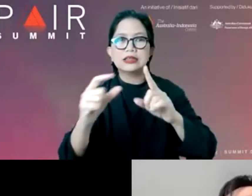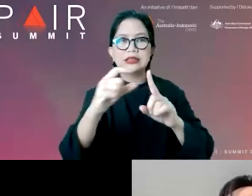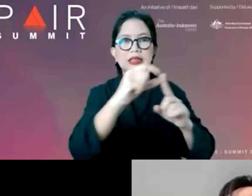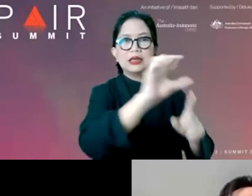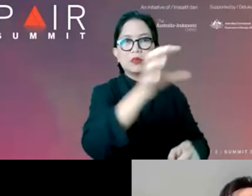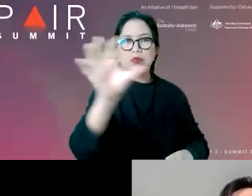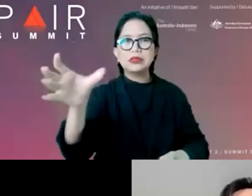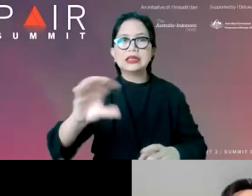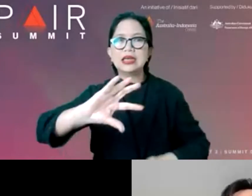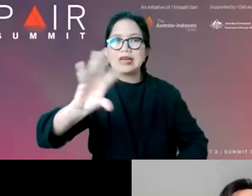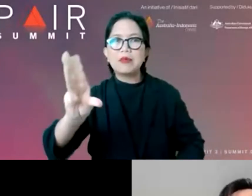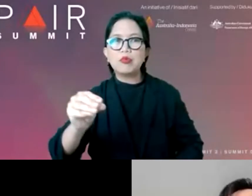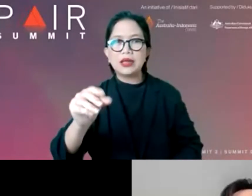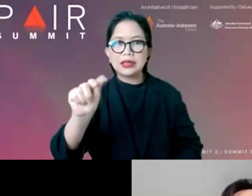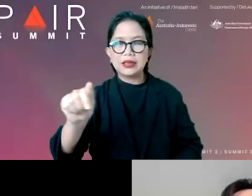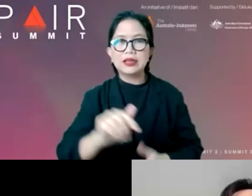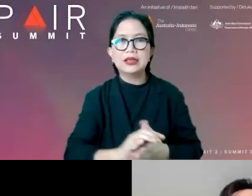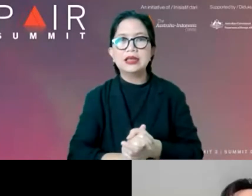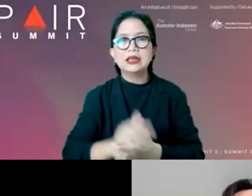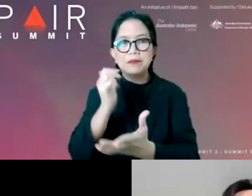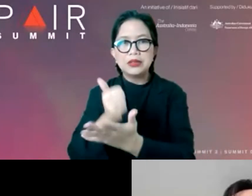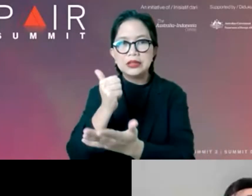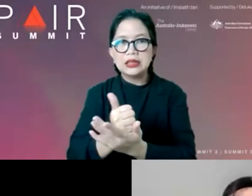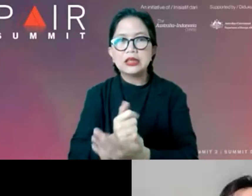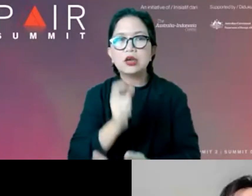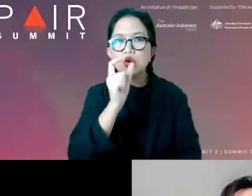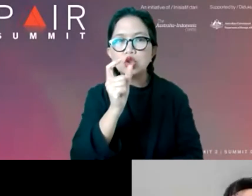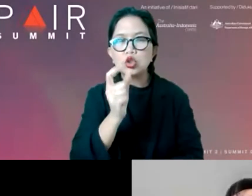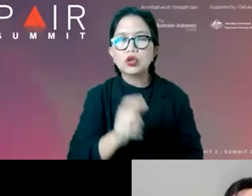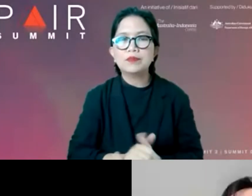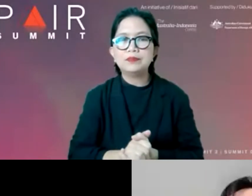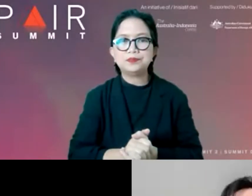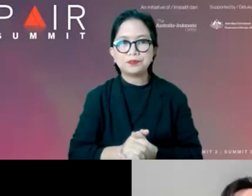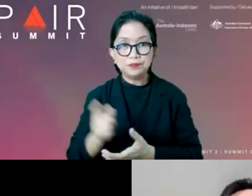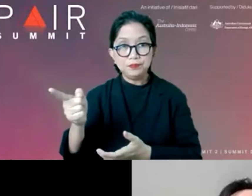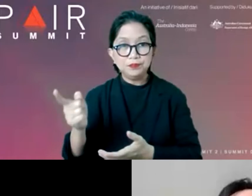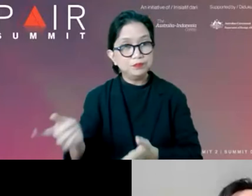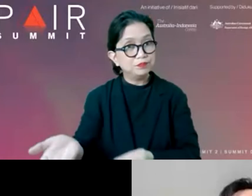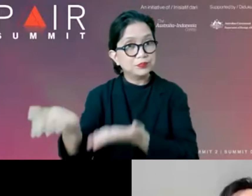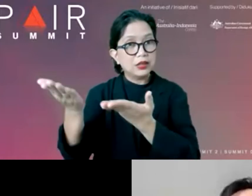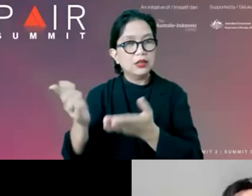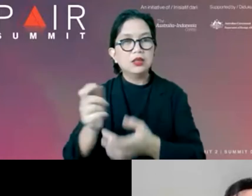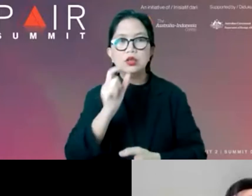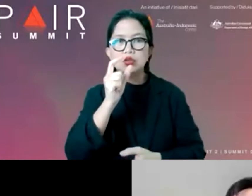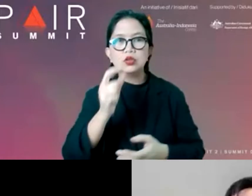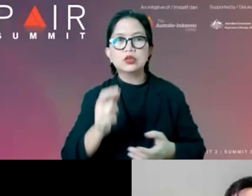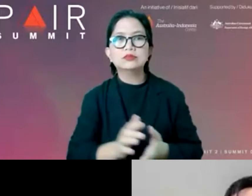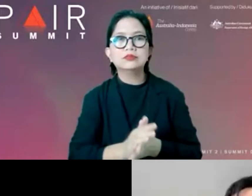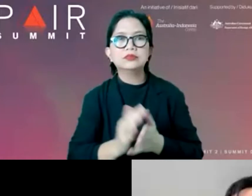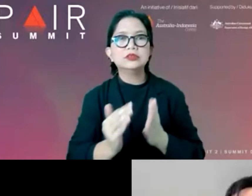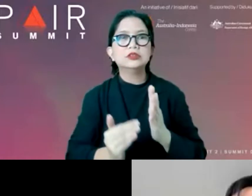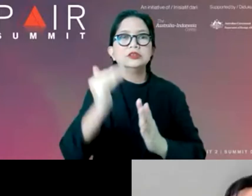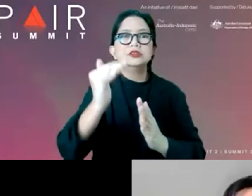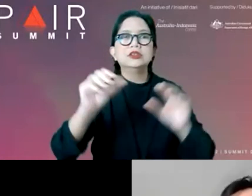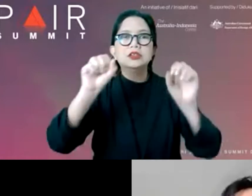very important to be part of the health system improvement in the local level. We know 34 provinces in